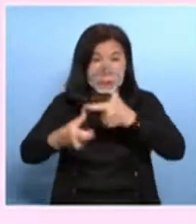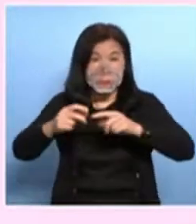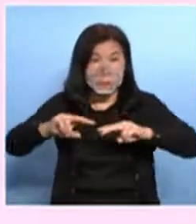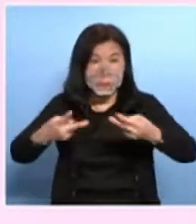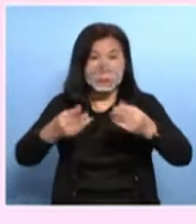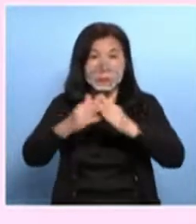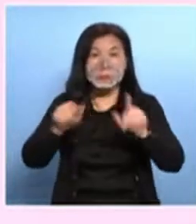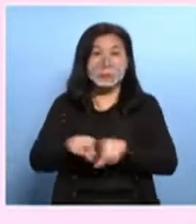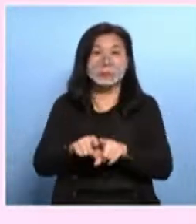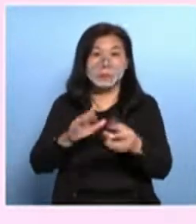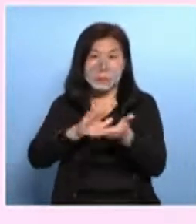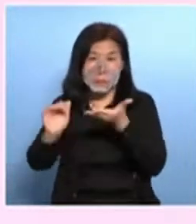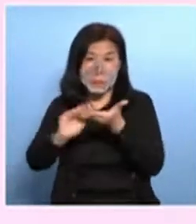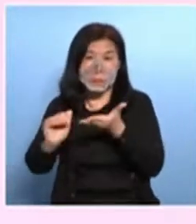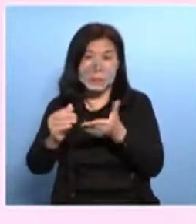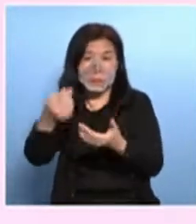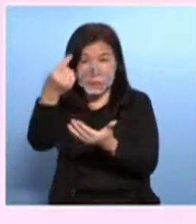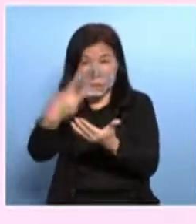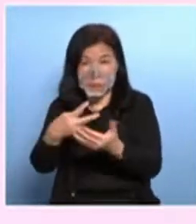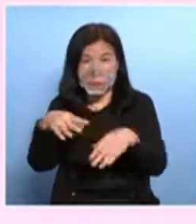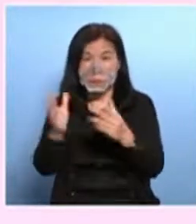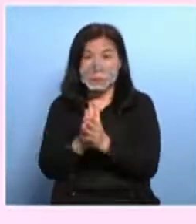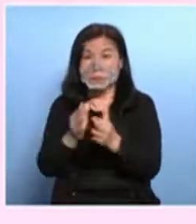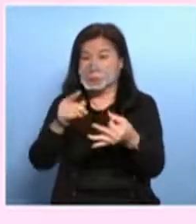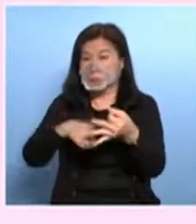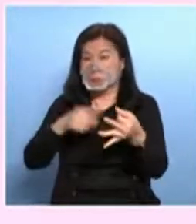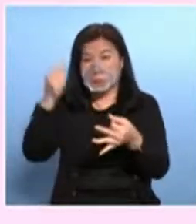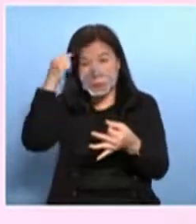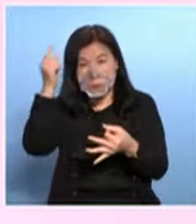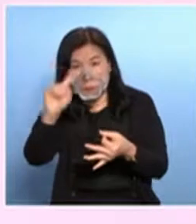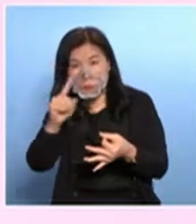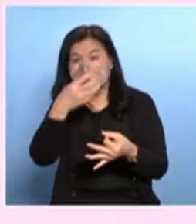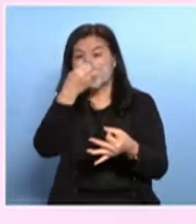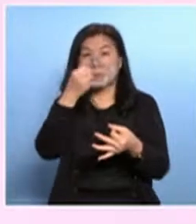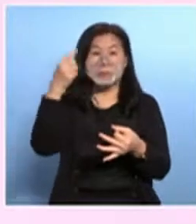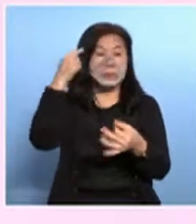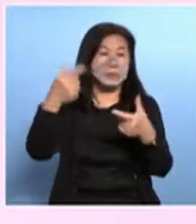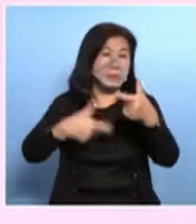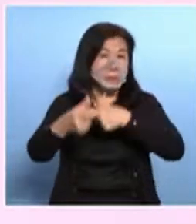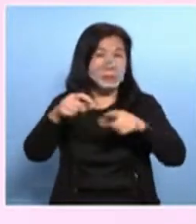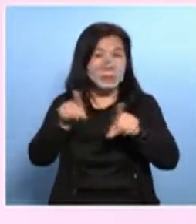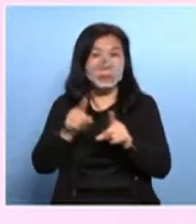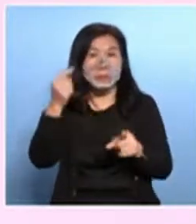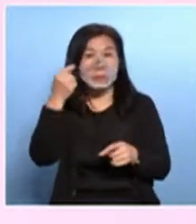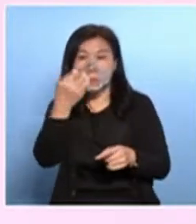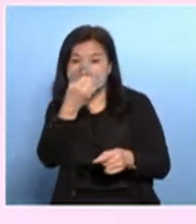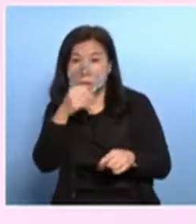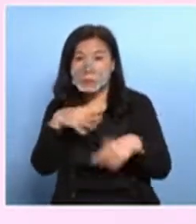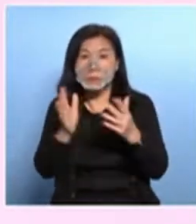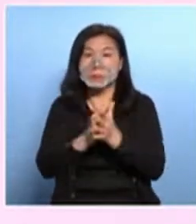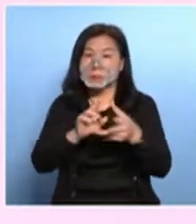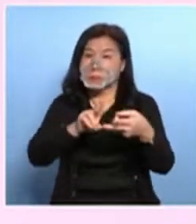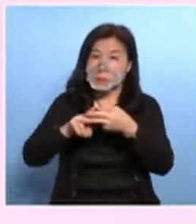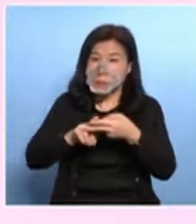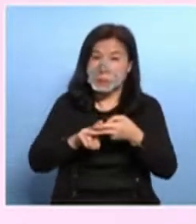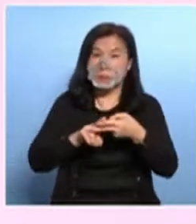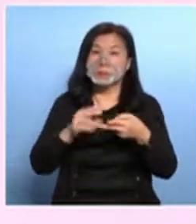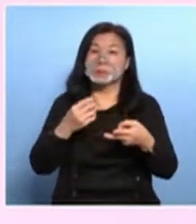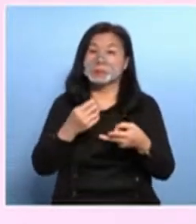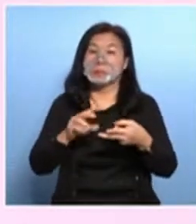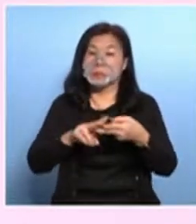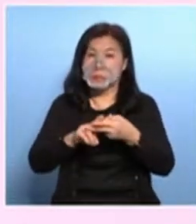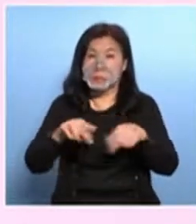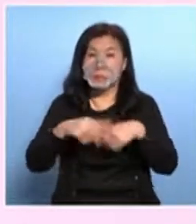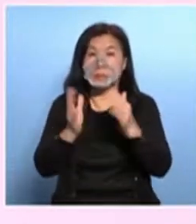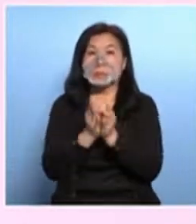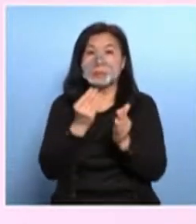as a business hub in Asia and exploring business opportunities for Hong Kong companies. In the coming year, the TDC will continue to enhance its mega